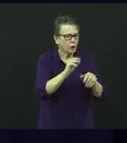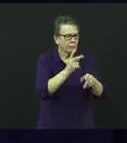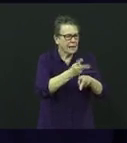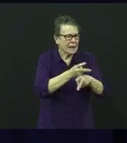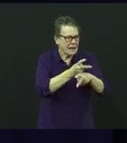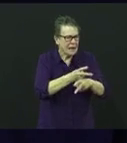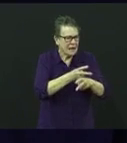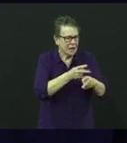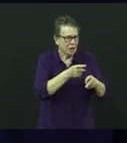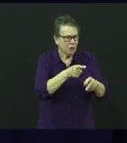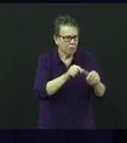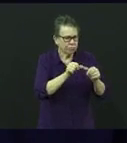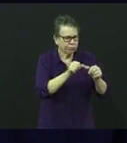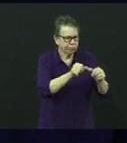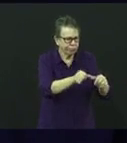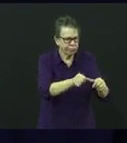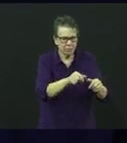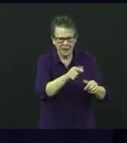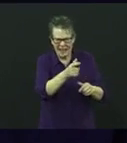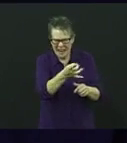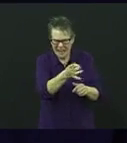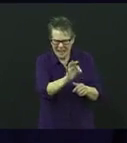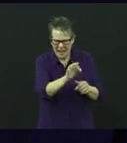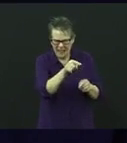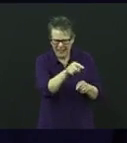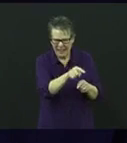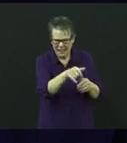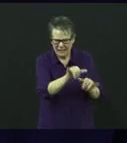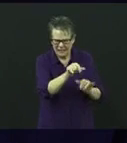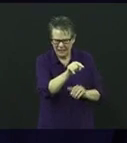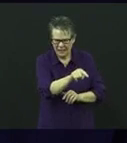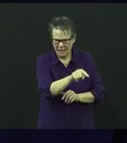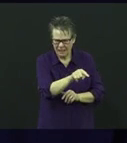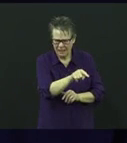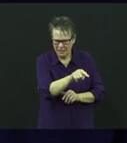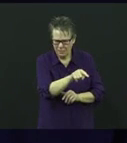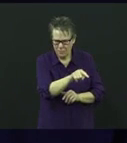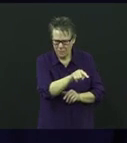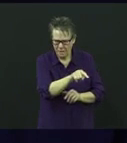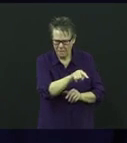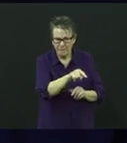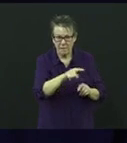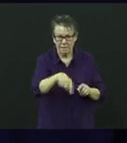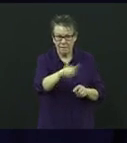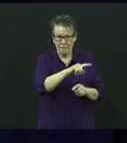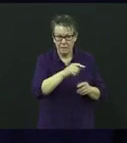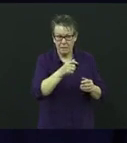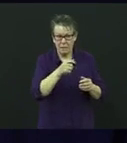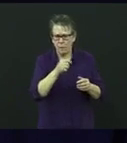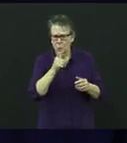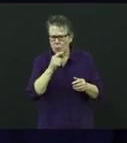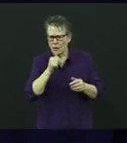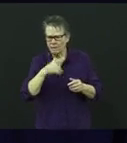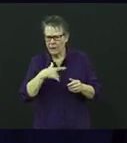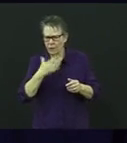respiratory symptoms, and I think 3 of the residents had been admitted to the hospital and had tested